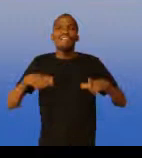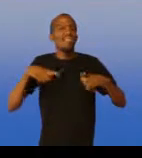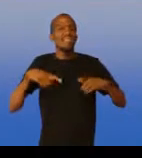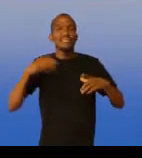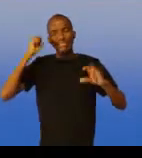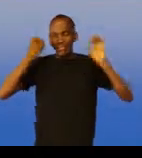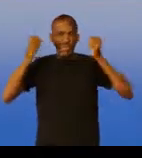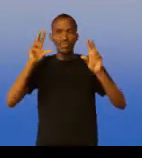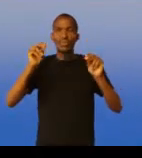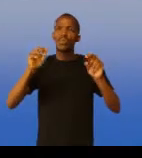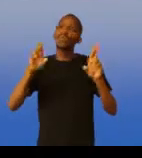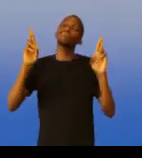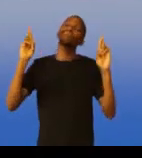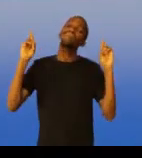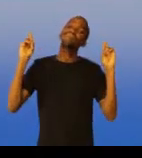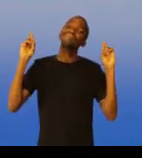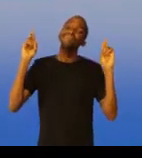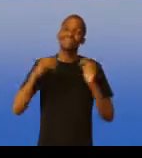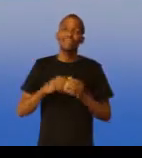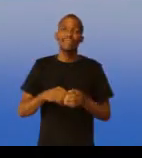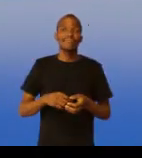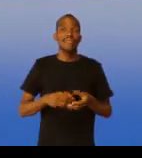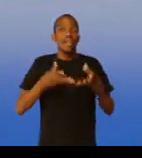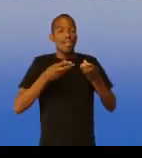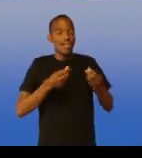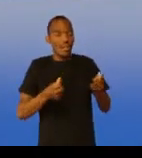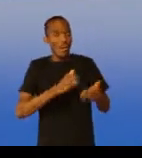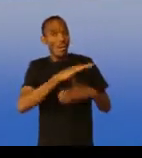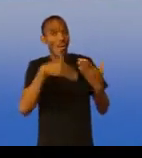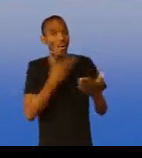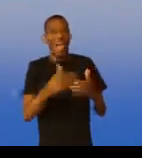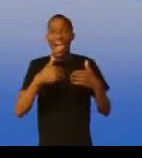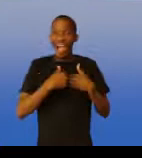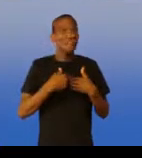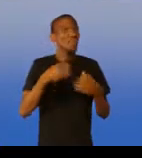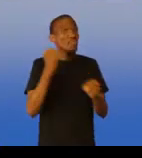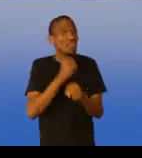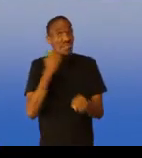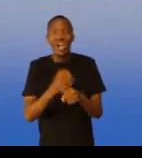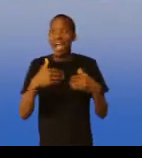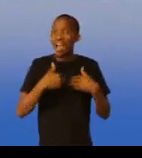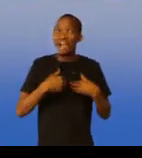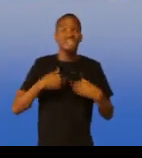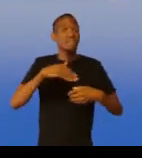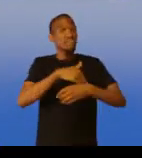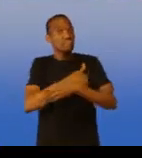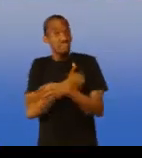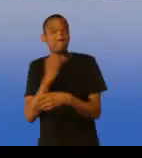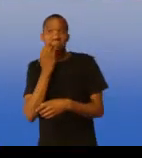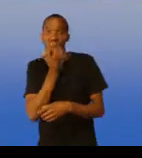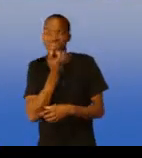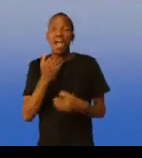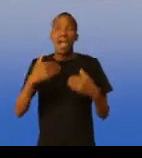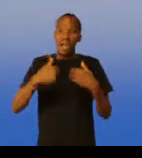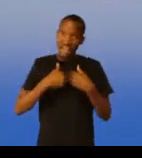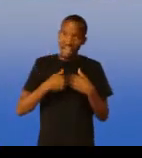and relax. Treat All is having it all. Having your job, having your husband, having your dream child, having the